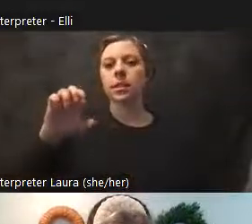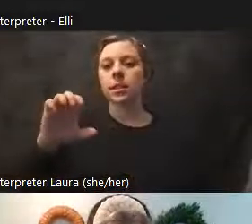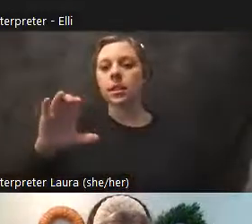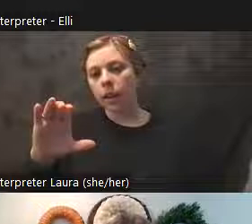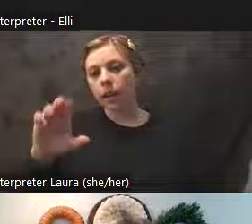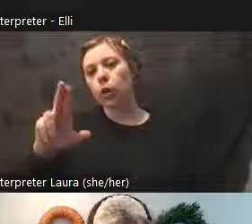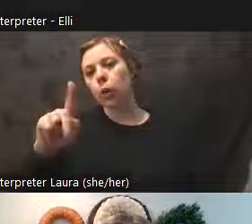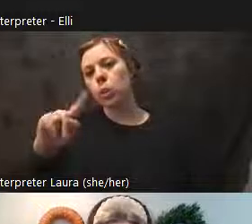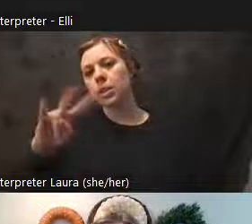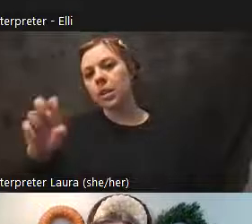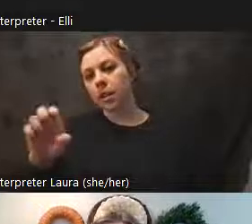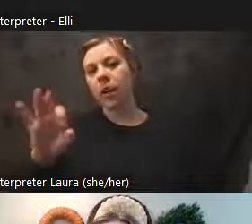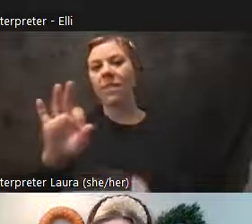academically.